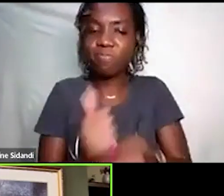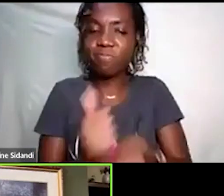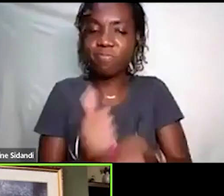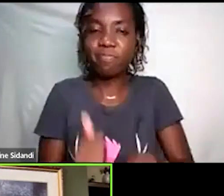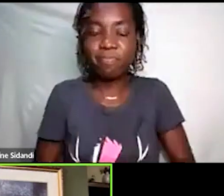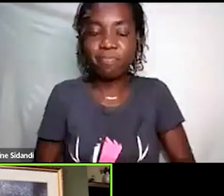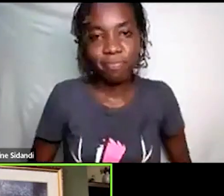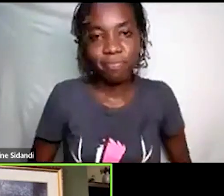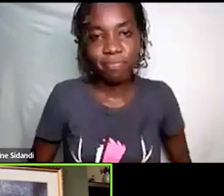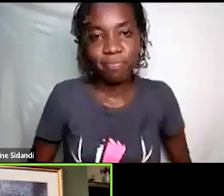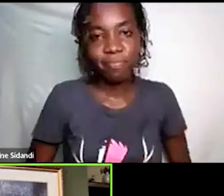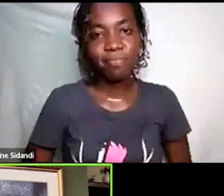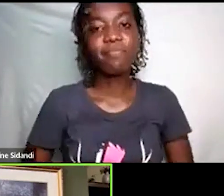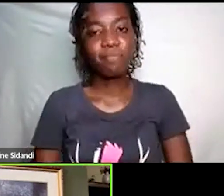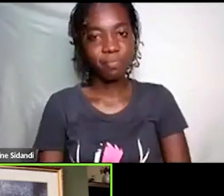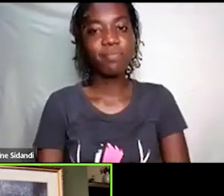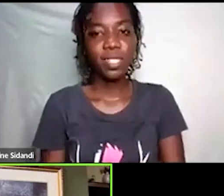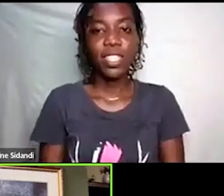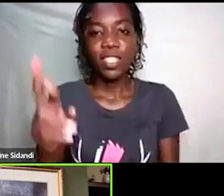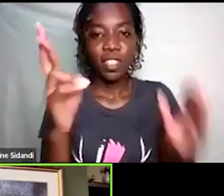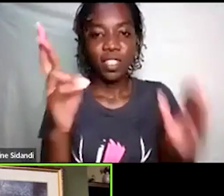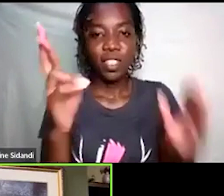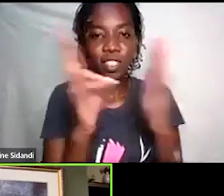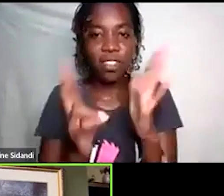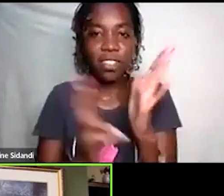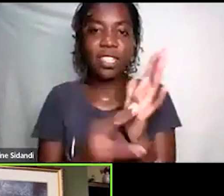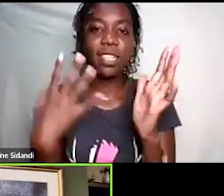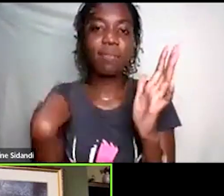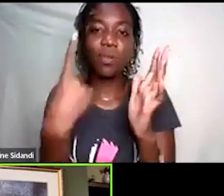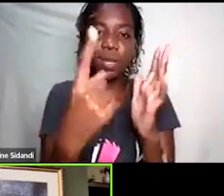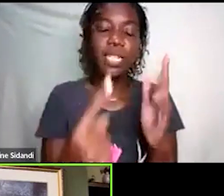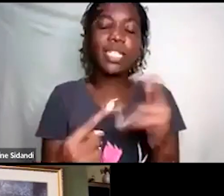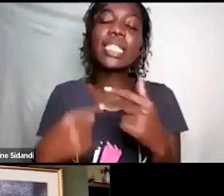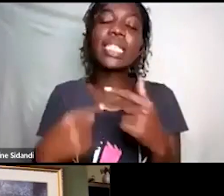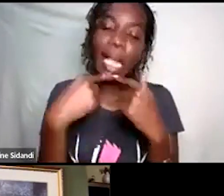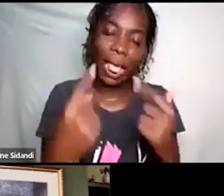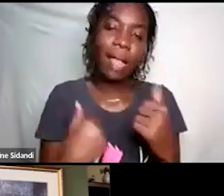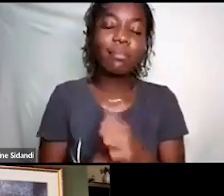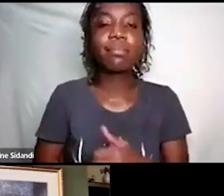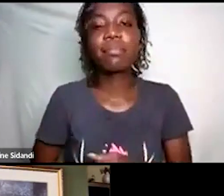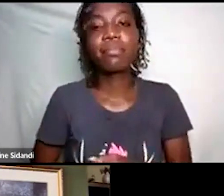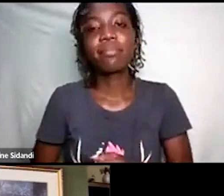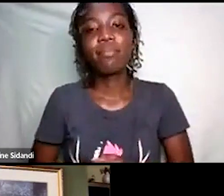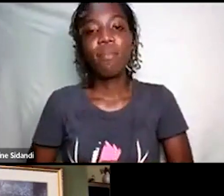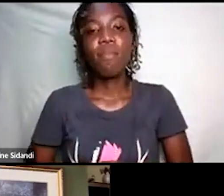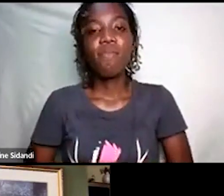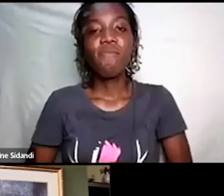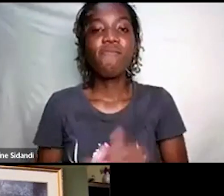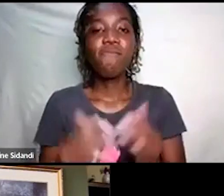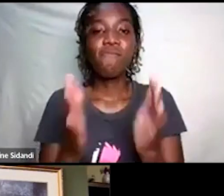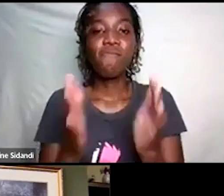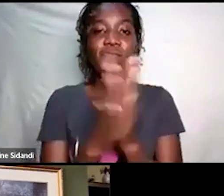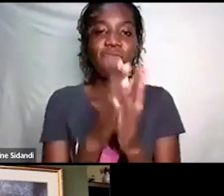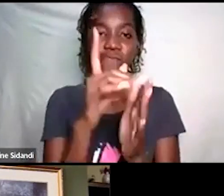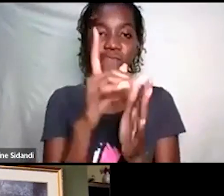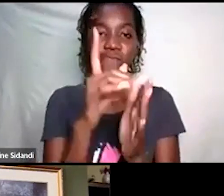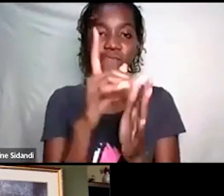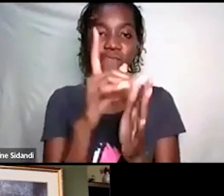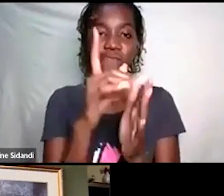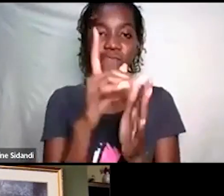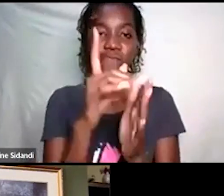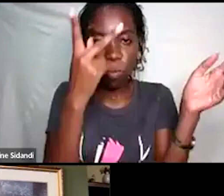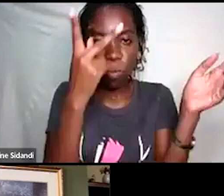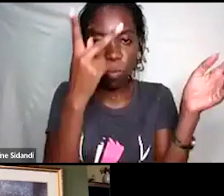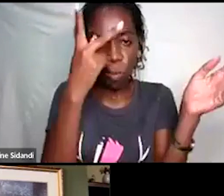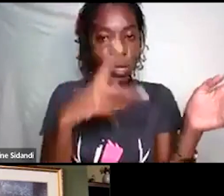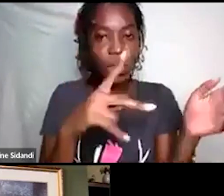Yep. Rule number one, declare. Rule number one. Yeah, and I must also tell you guys, because you're the policymakers,